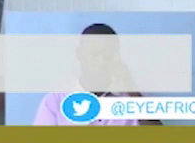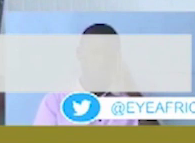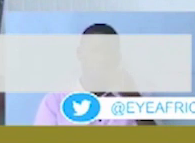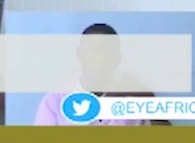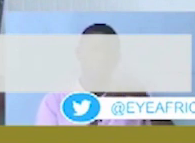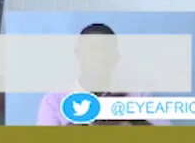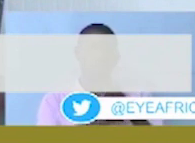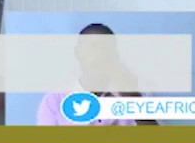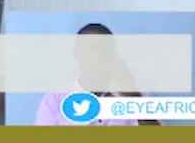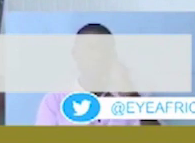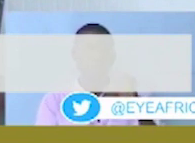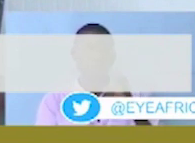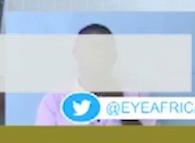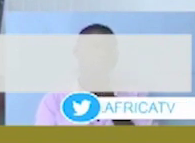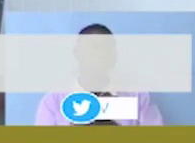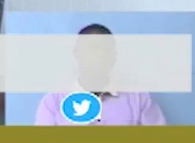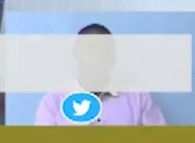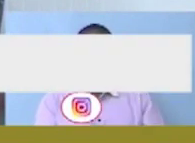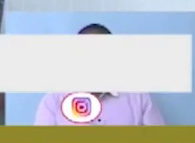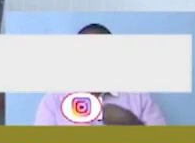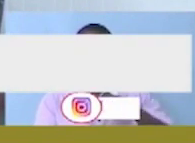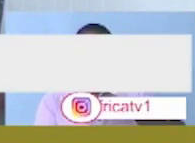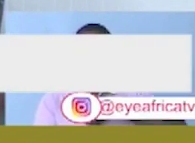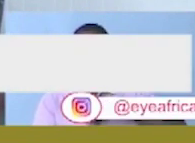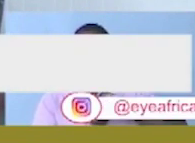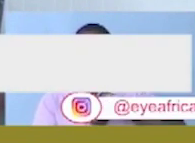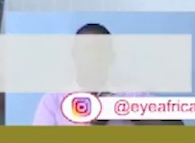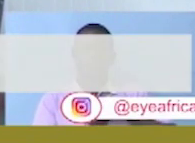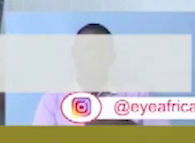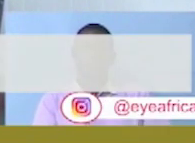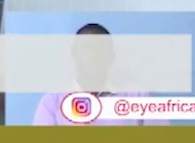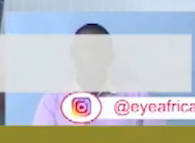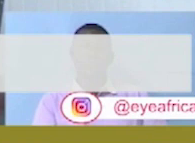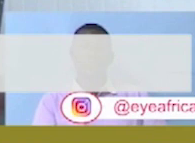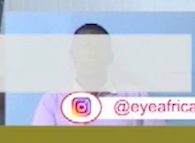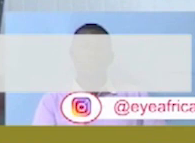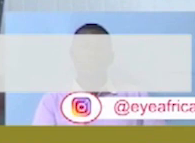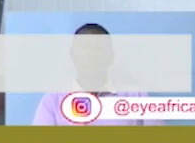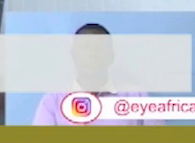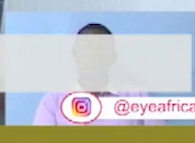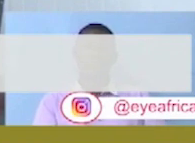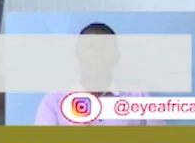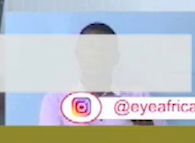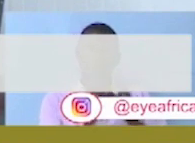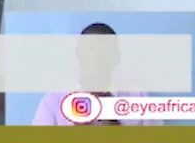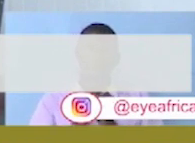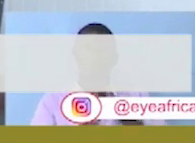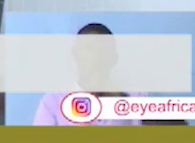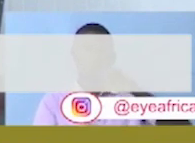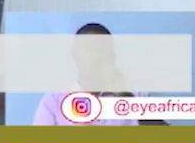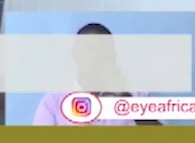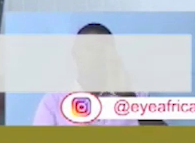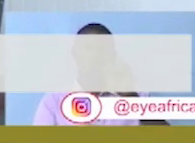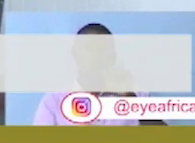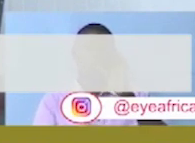torture. However, on Thursday, Foday denies all the accusations and says, in fact, he has never seen these people before.